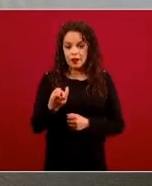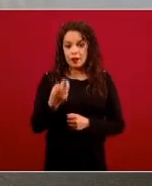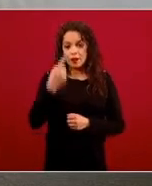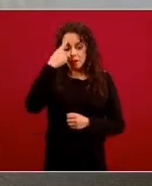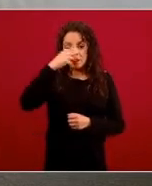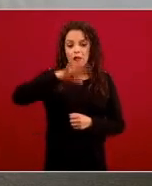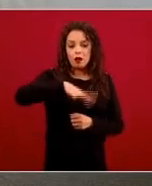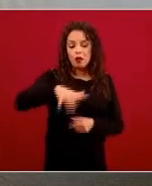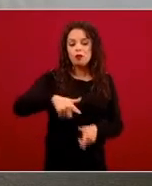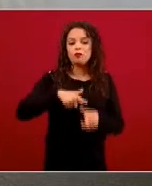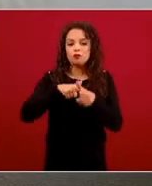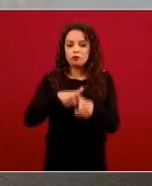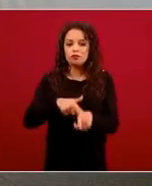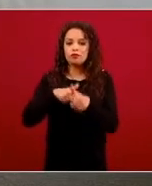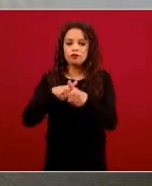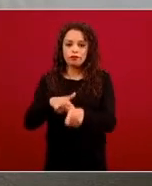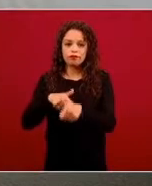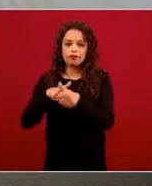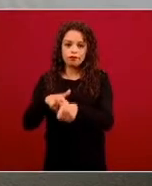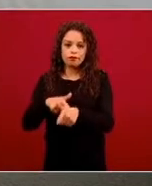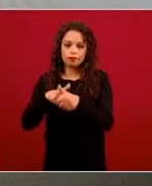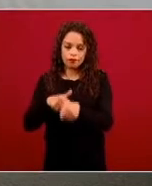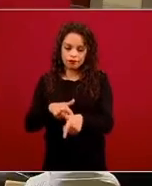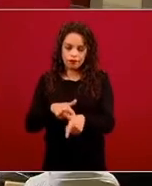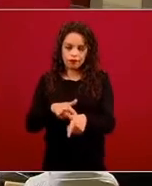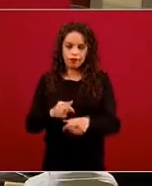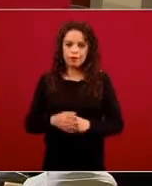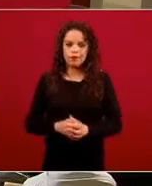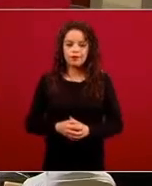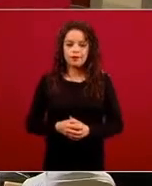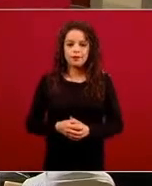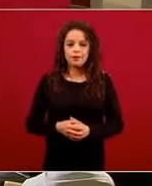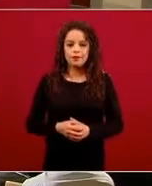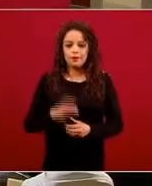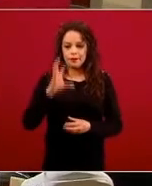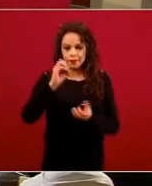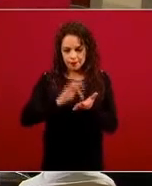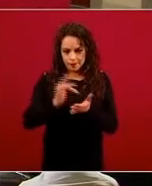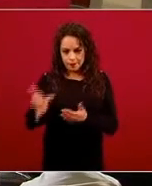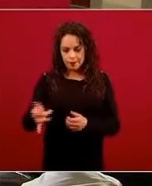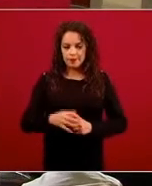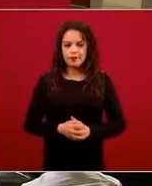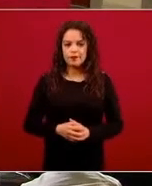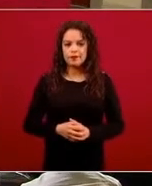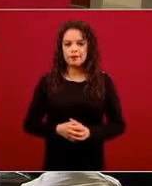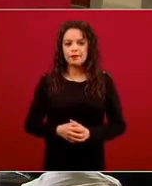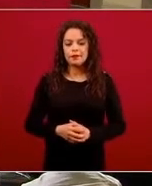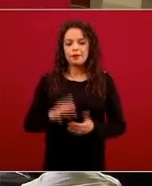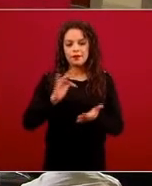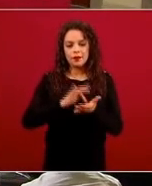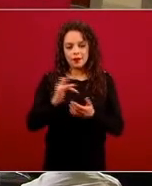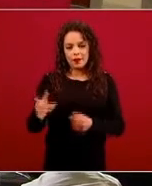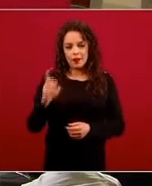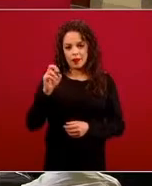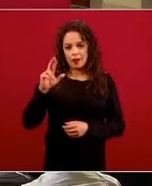created so we can continue the search of these people. Thank you.